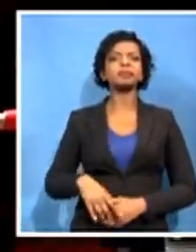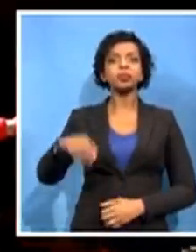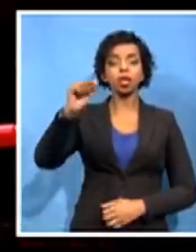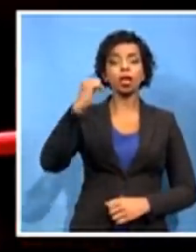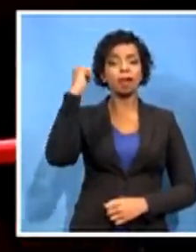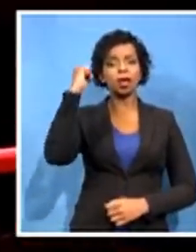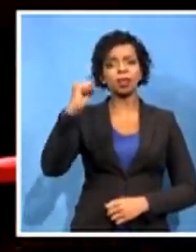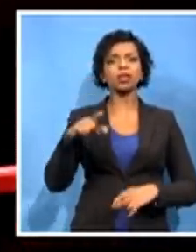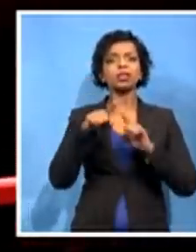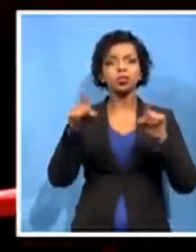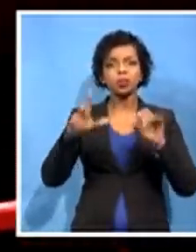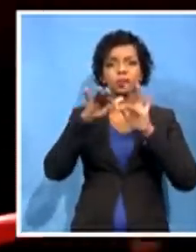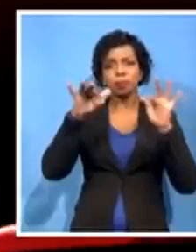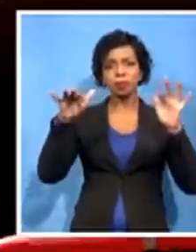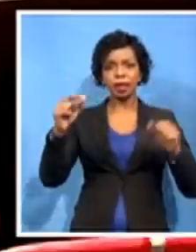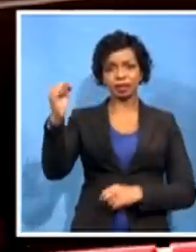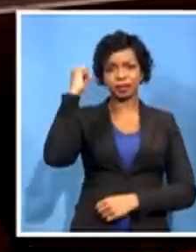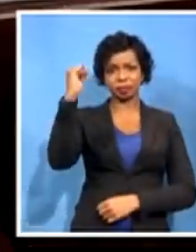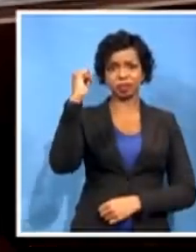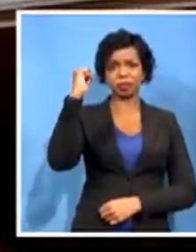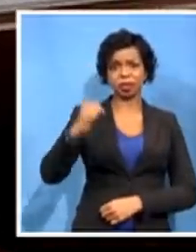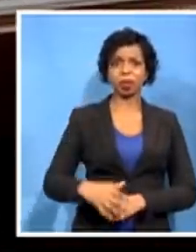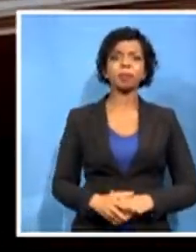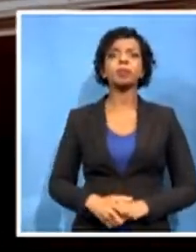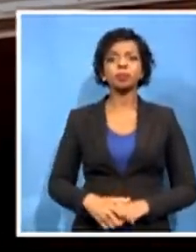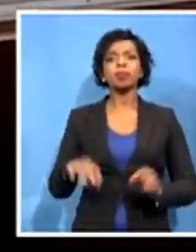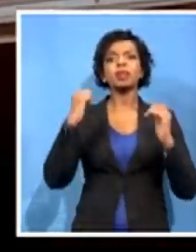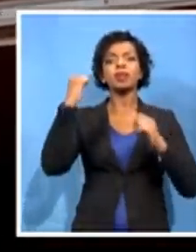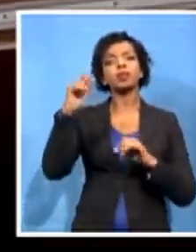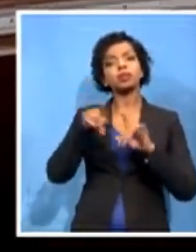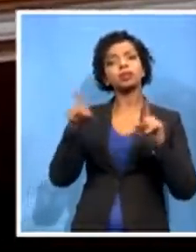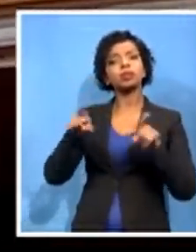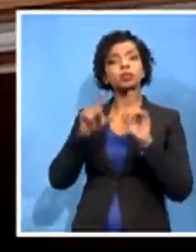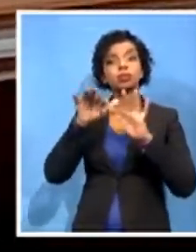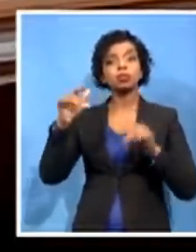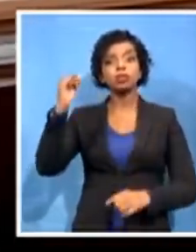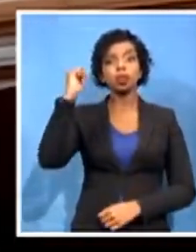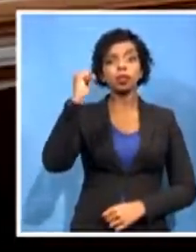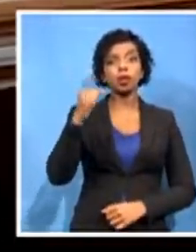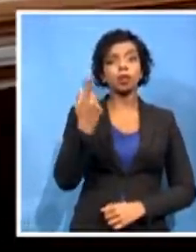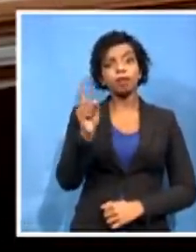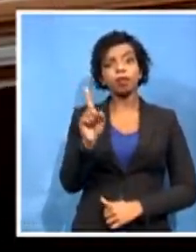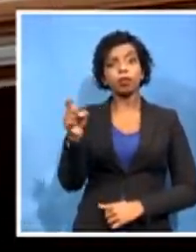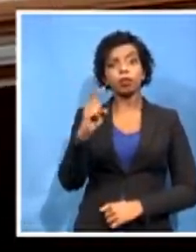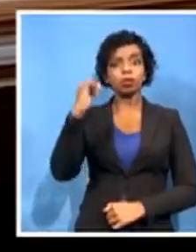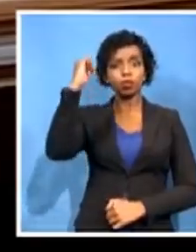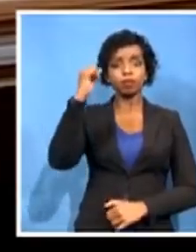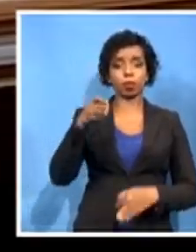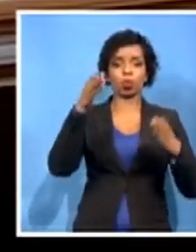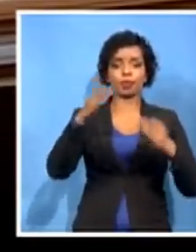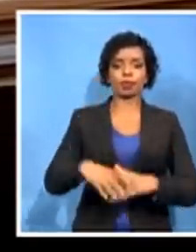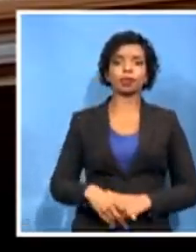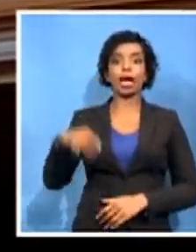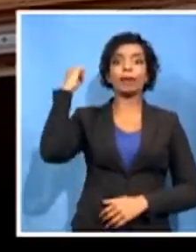with expropriation of land, forward! Forward with expropriation of land, forward! Amanda! Away,